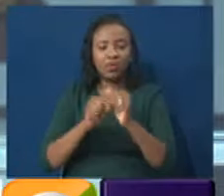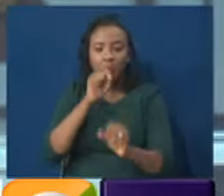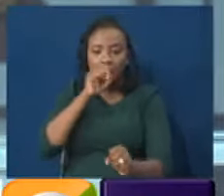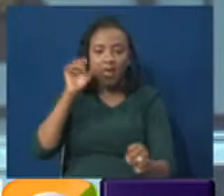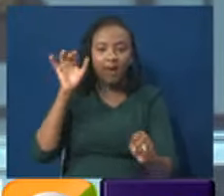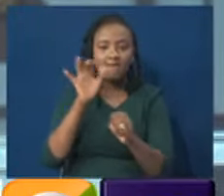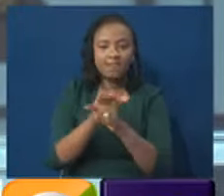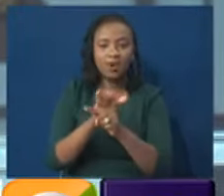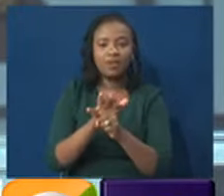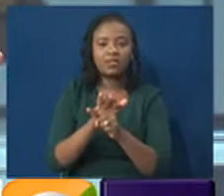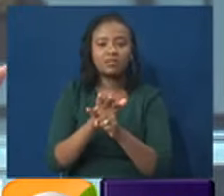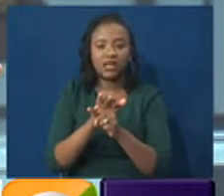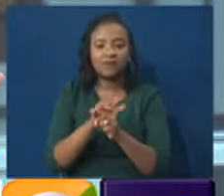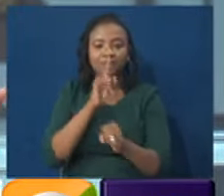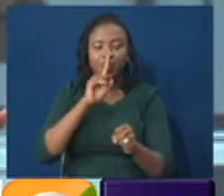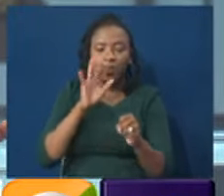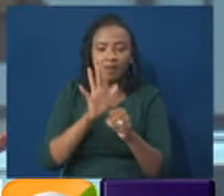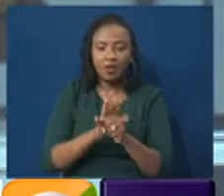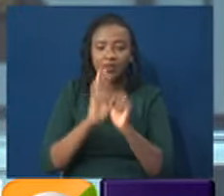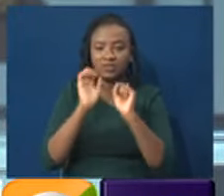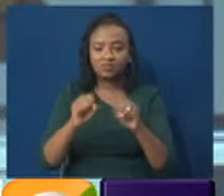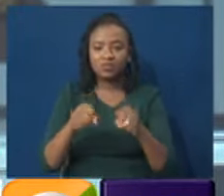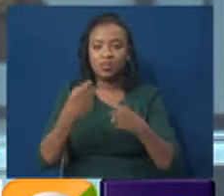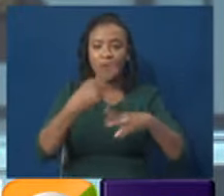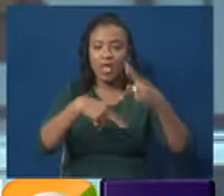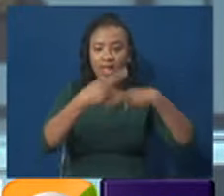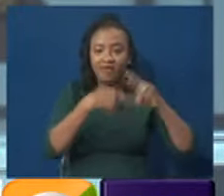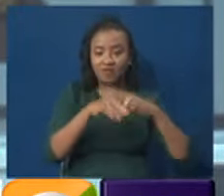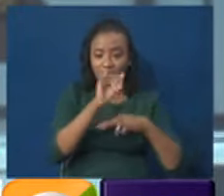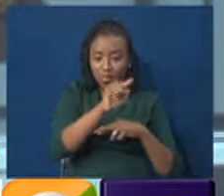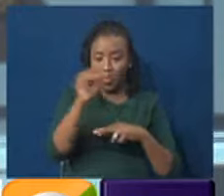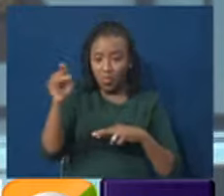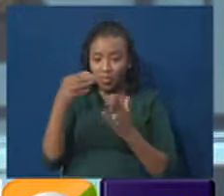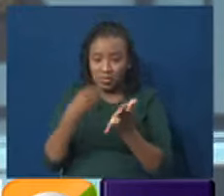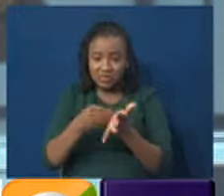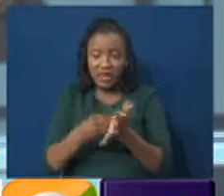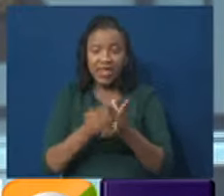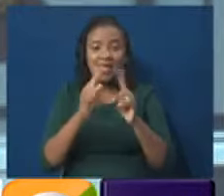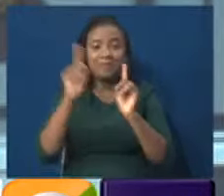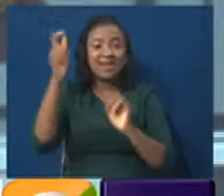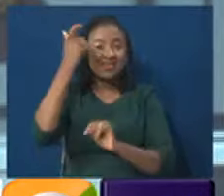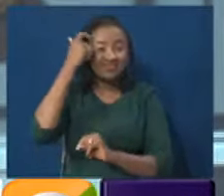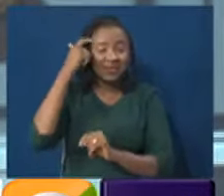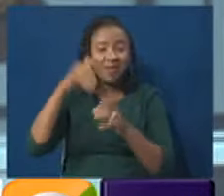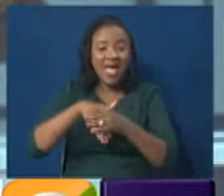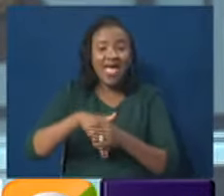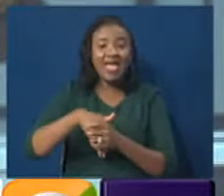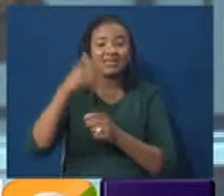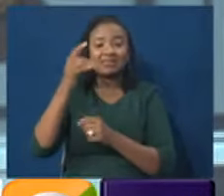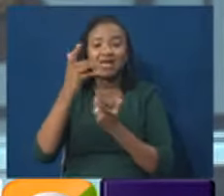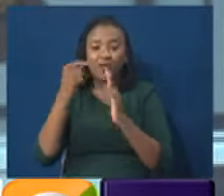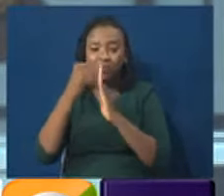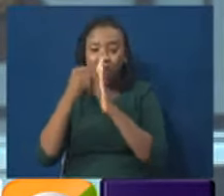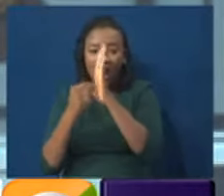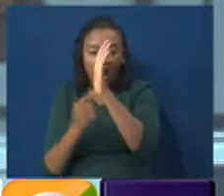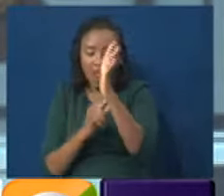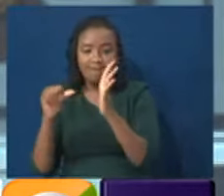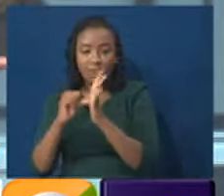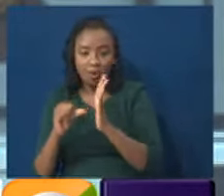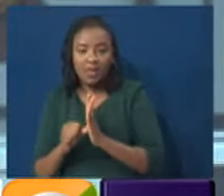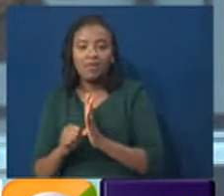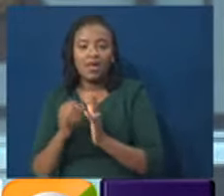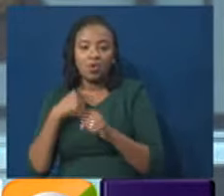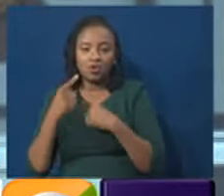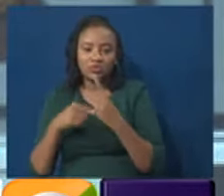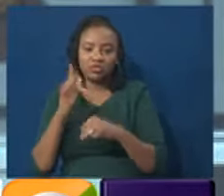kwamba tutakuja kuangalia hizo bei, lakini hizi factors, external factors, they have continued to persist. One of them